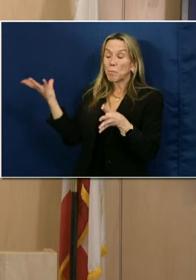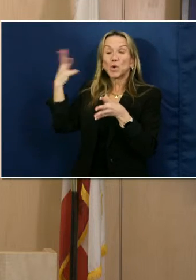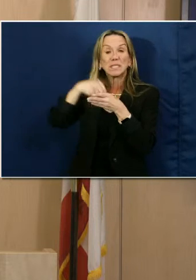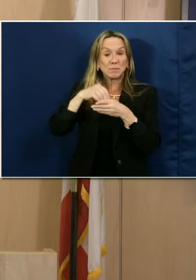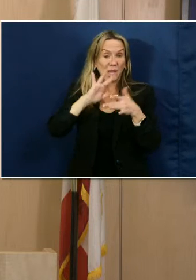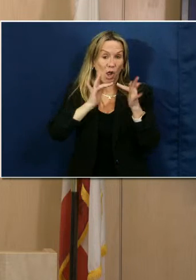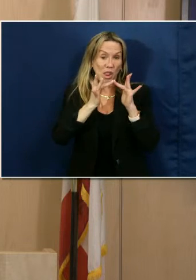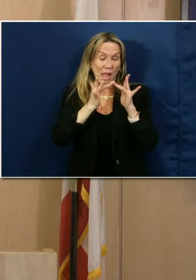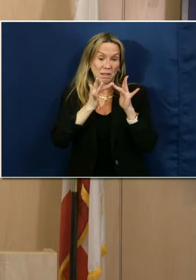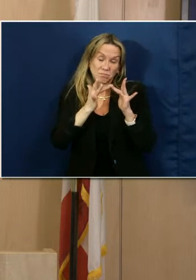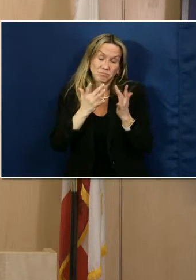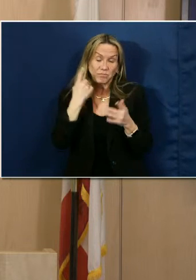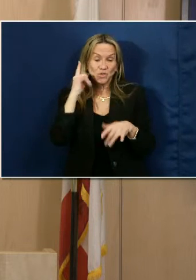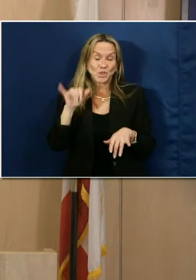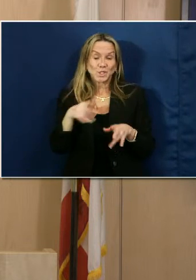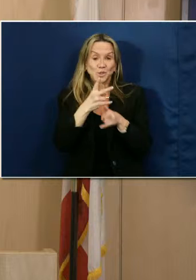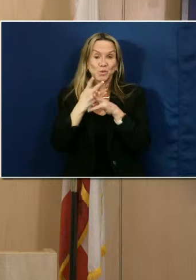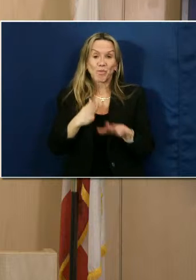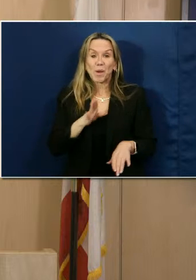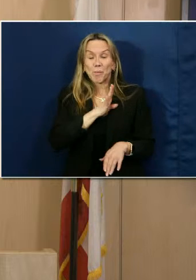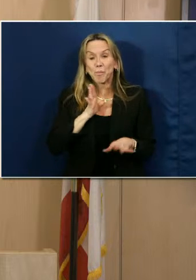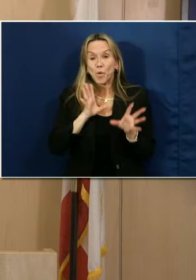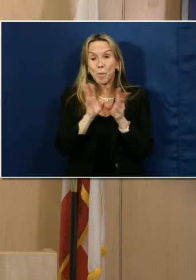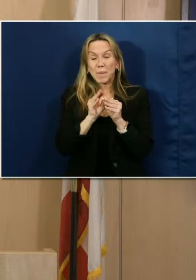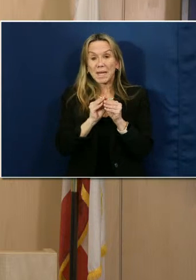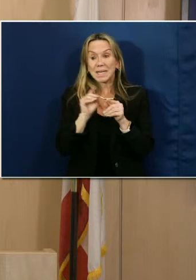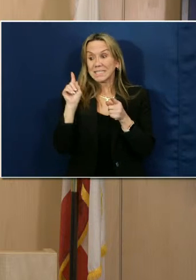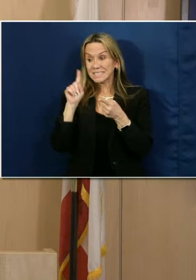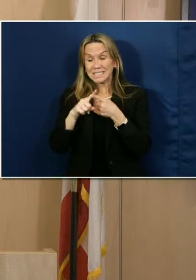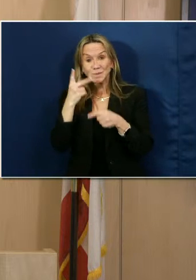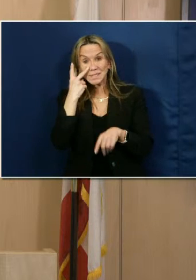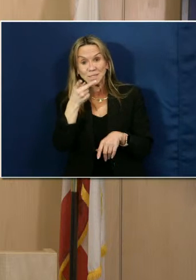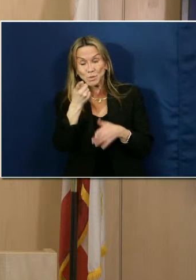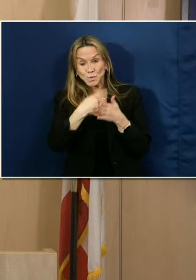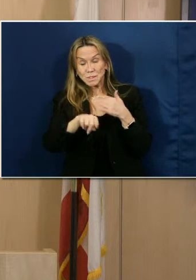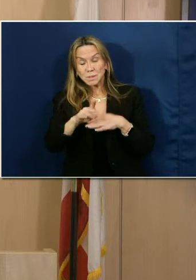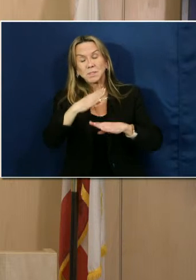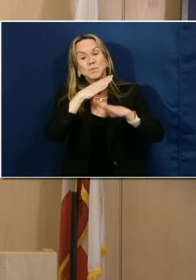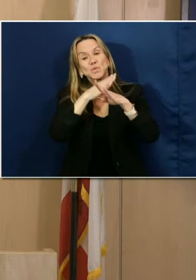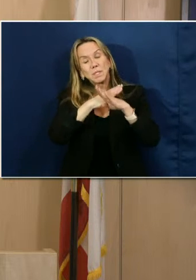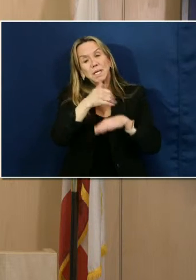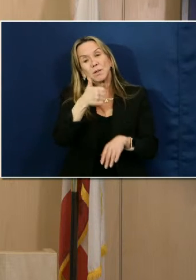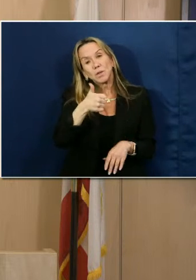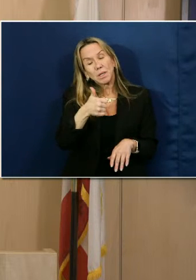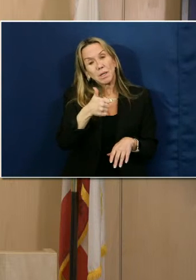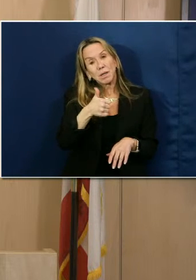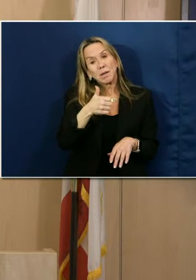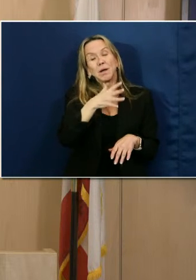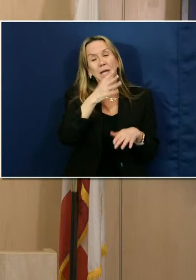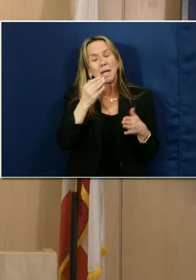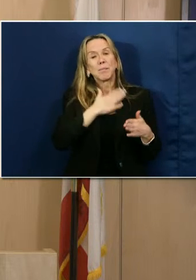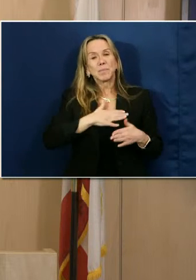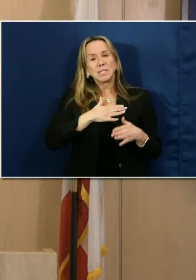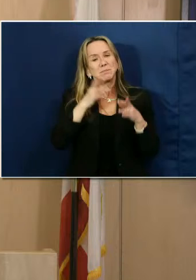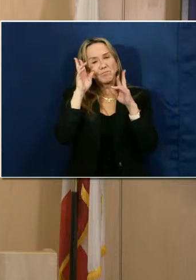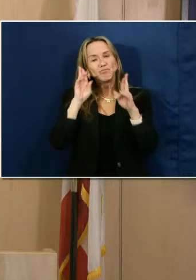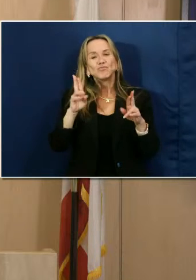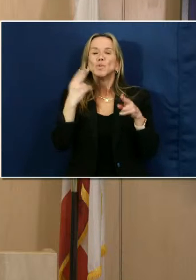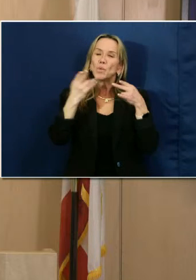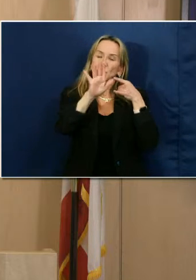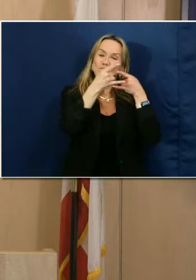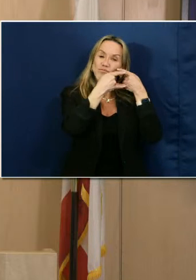online. So until then, please protect yourself and your fellow San Diegans by wearing those facial coverings